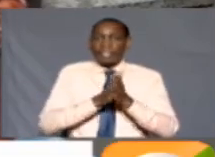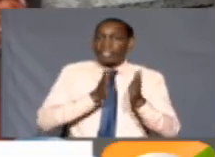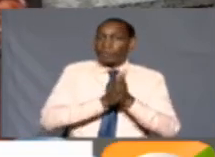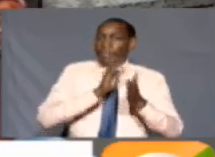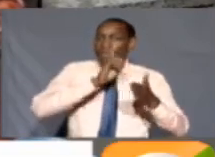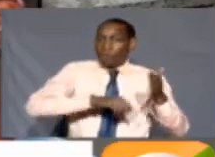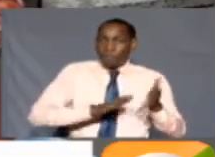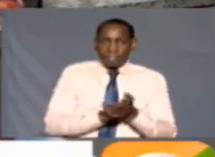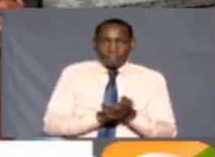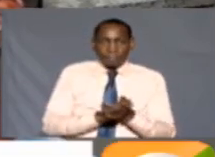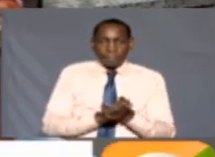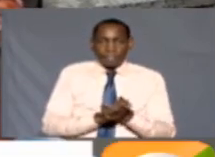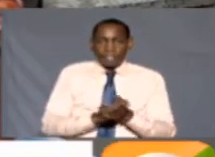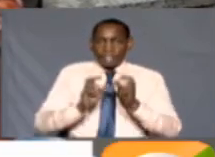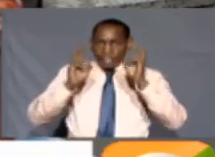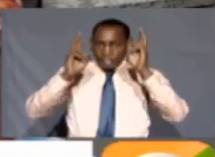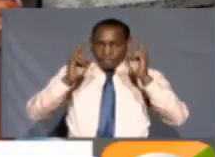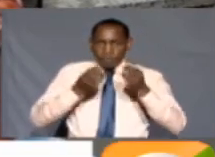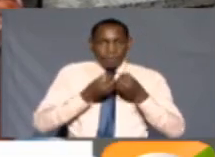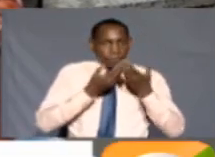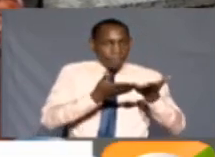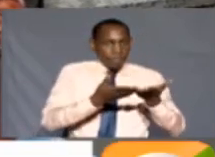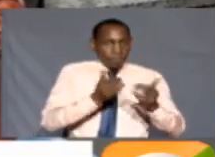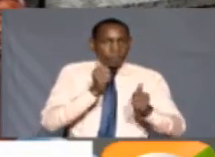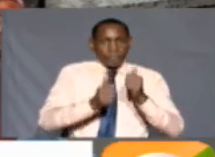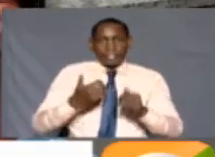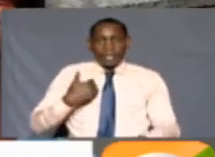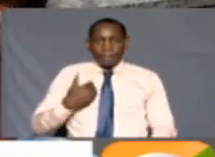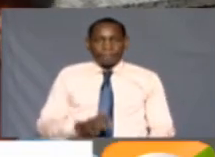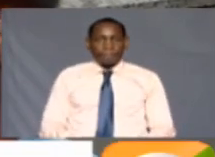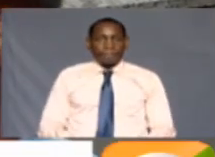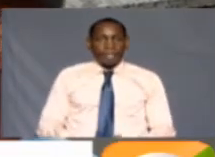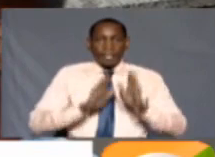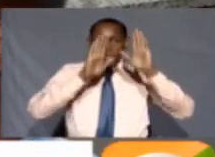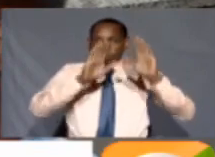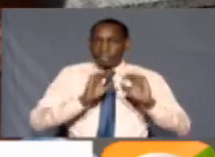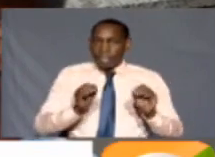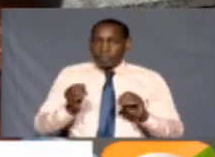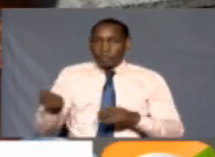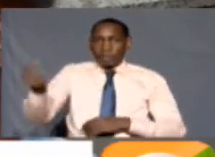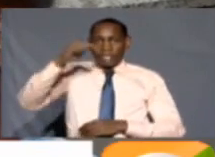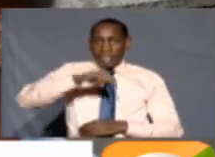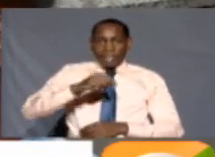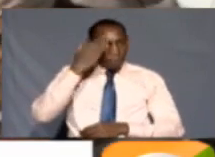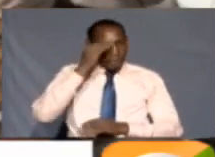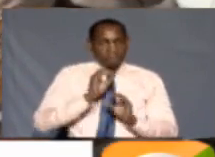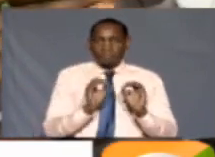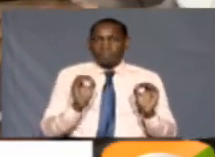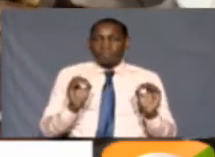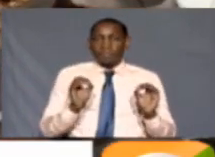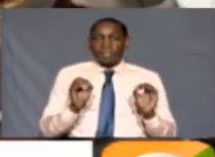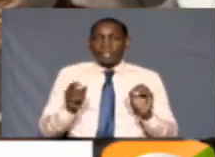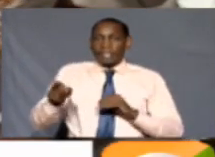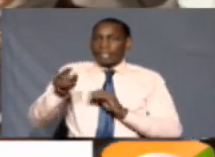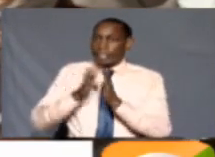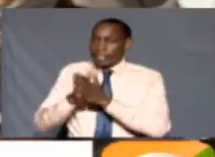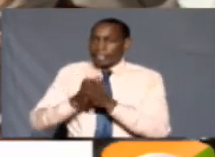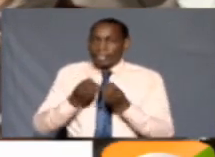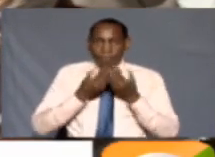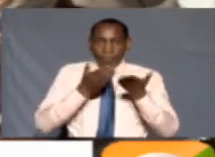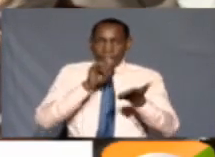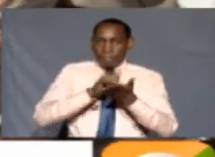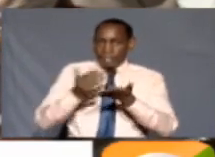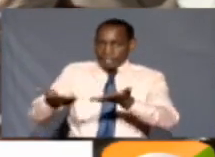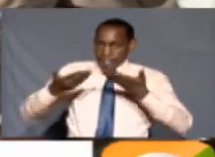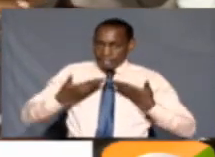is what is the content of the information. Okay. Yes. So it doesn't matter why you come forth. It doesn't matter why you come, okay, because we are interested in the information that